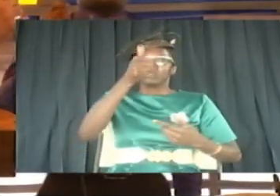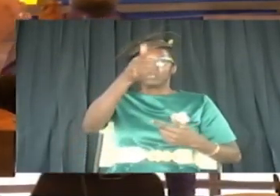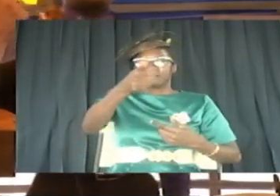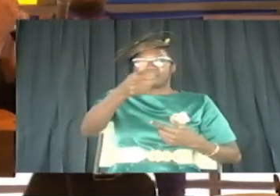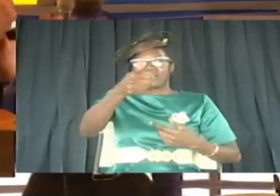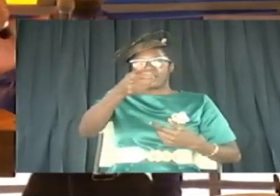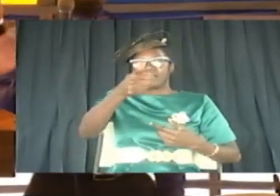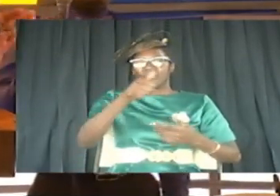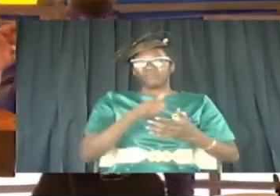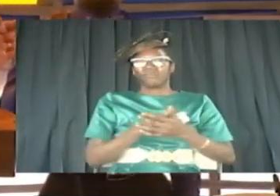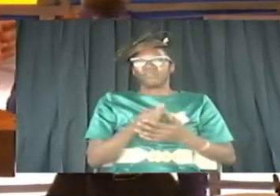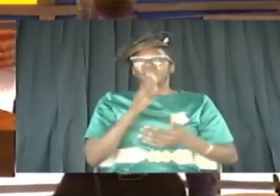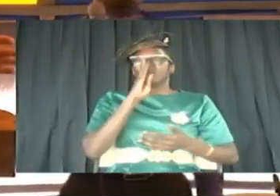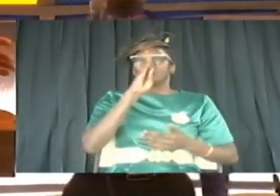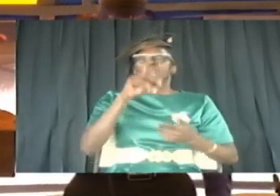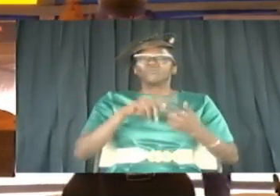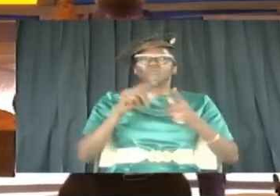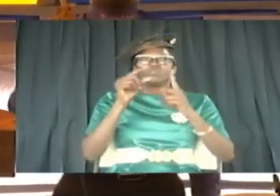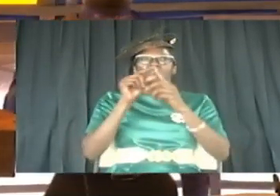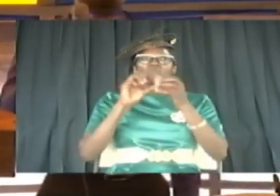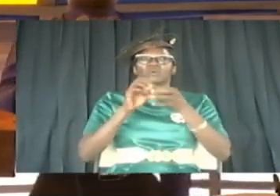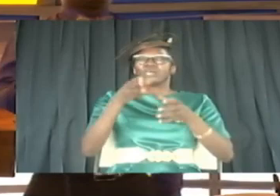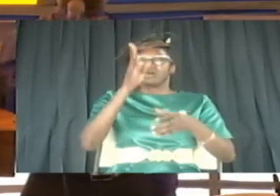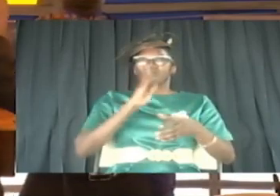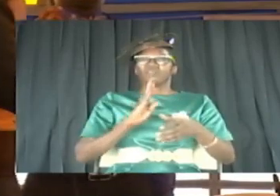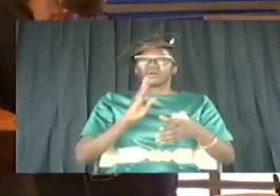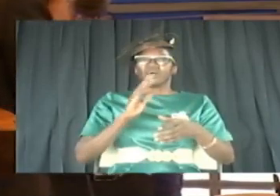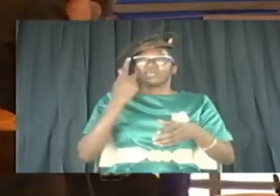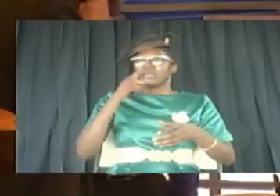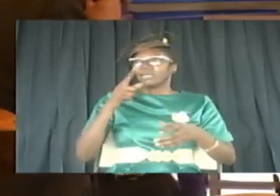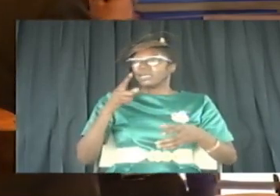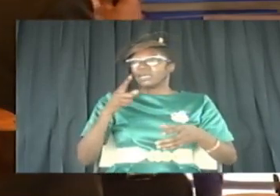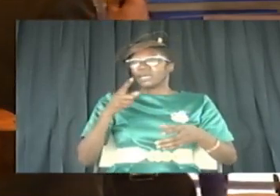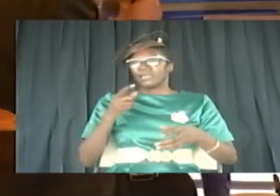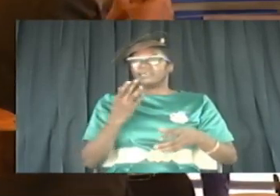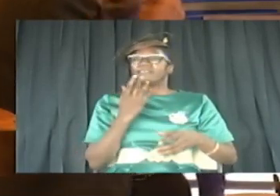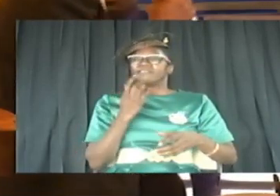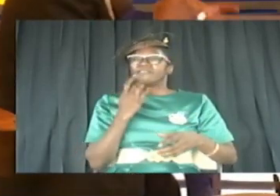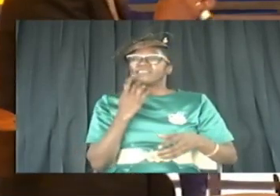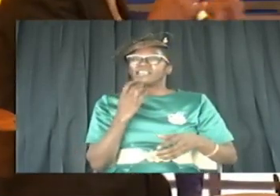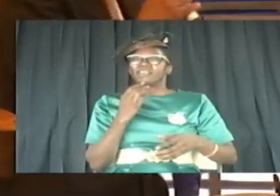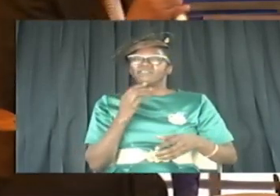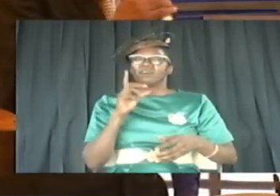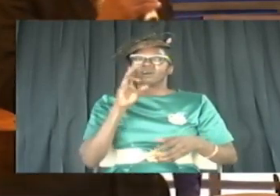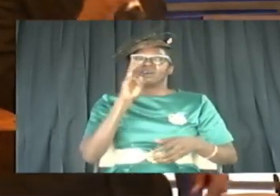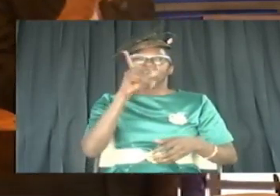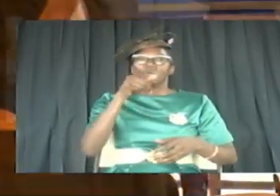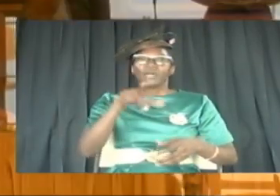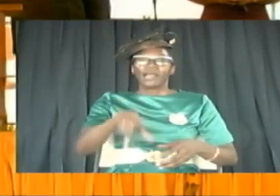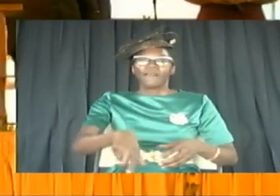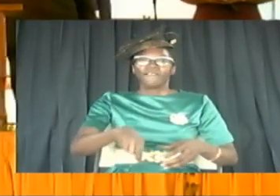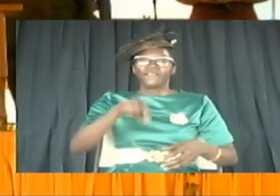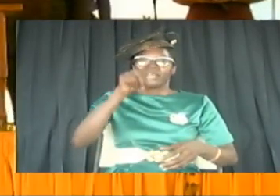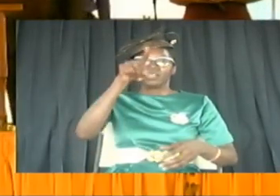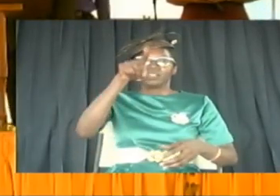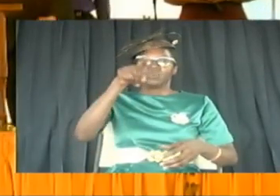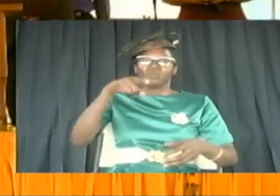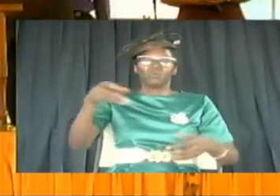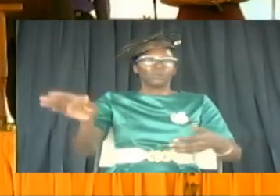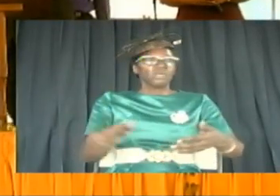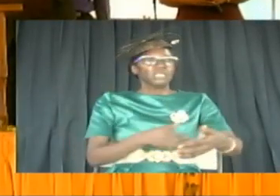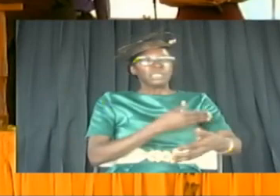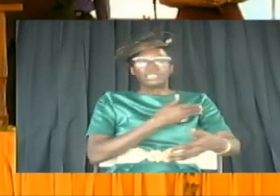Be true to the word of God. And His favor will find you. Sing that